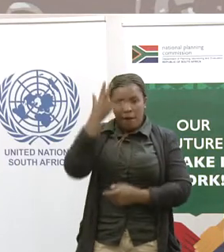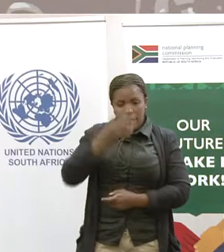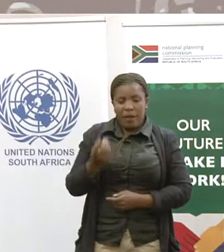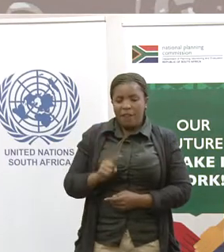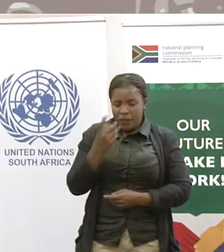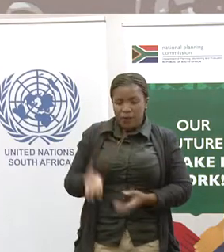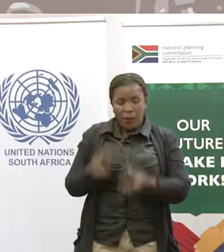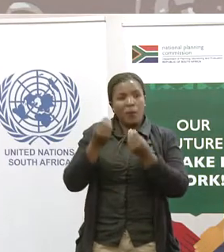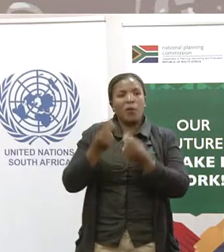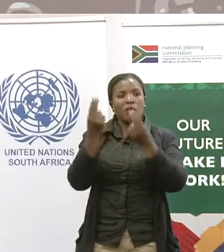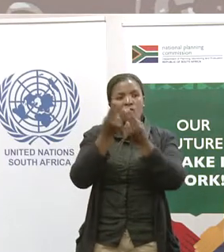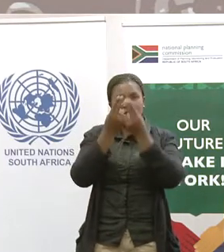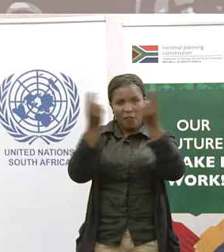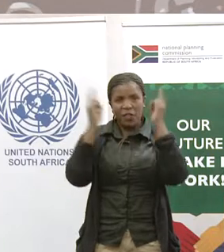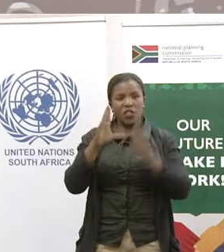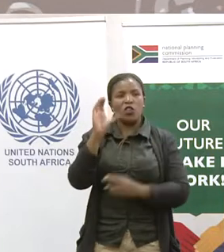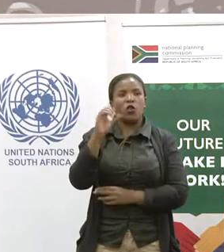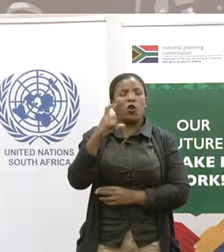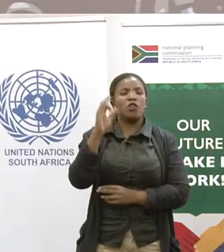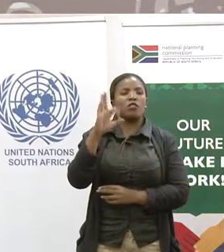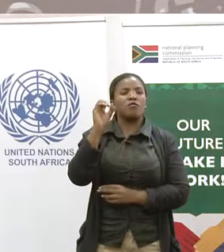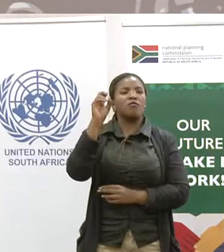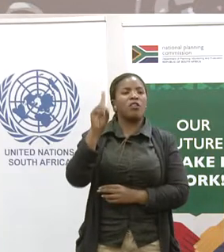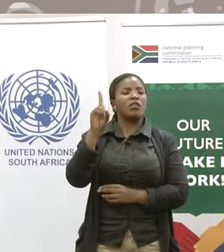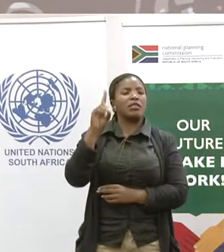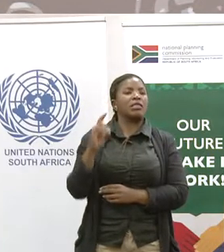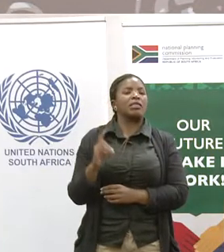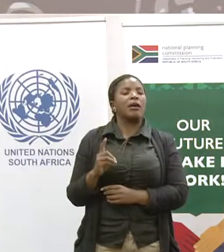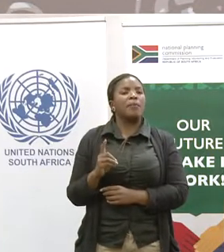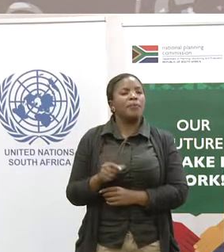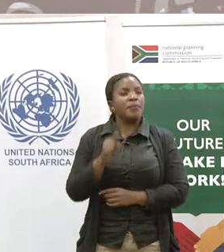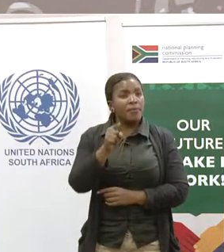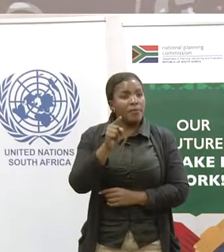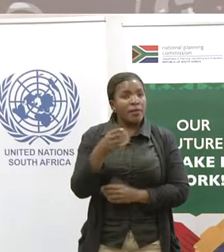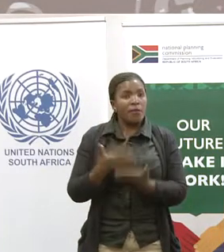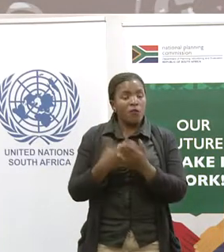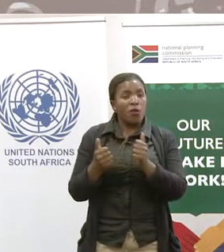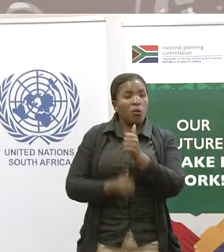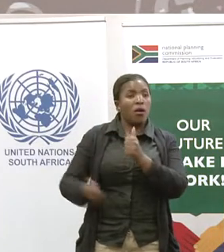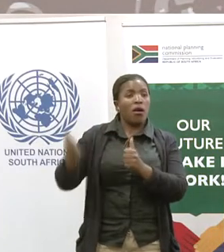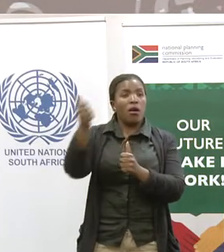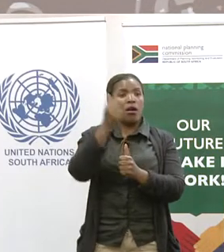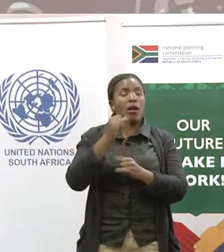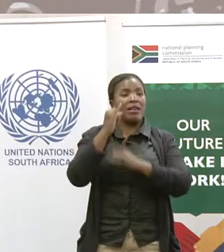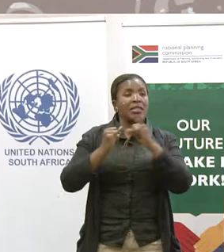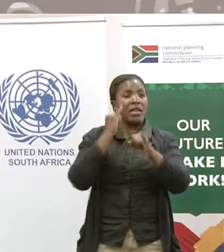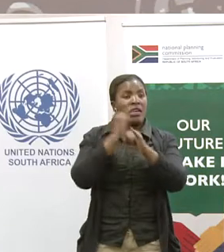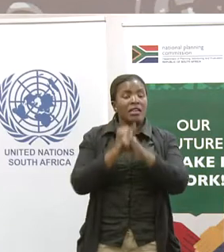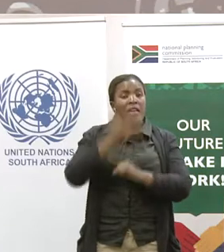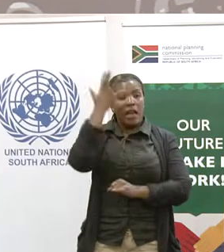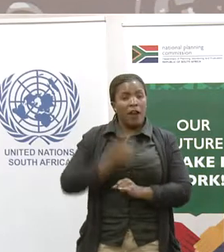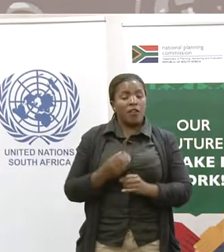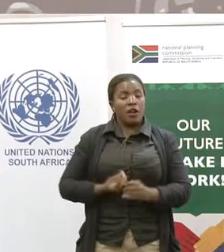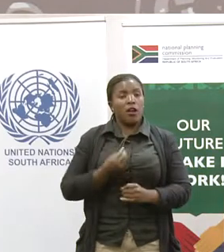received a master's degree in public policy. Edward is the former head of Amnesty International's Africa Youth Program and is